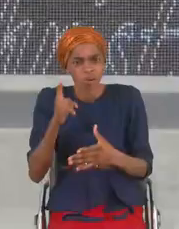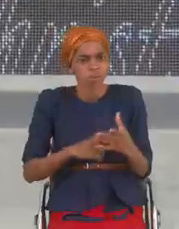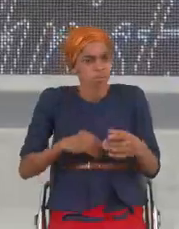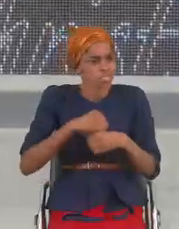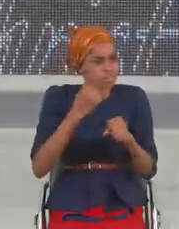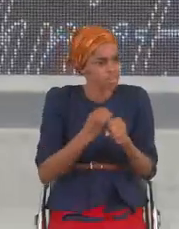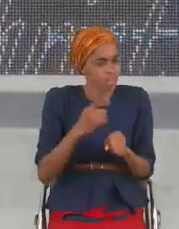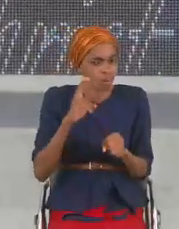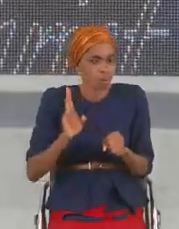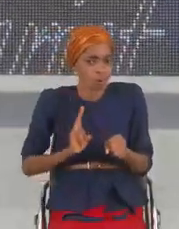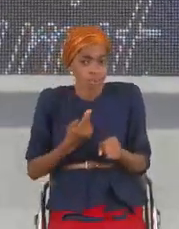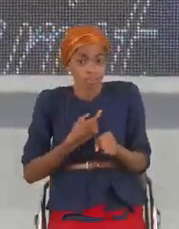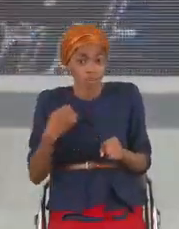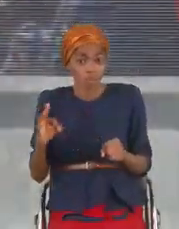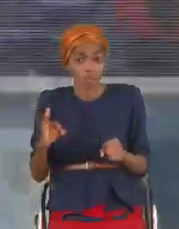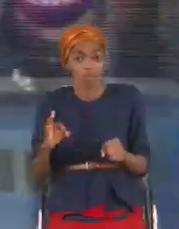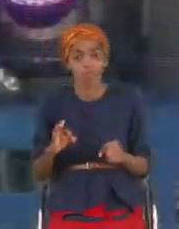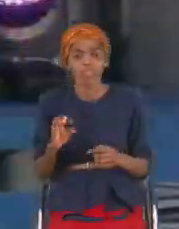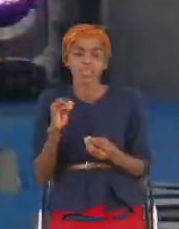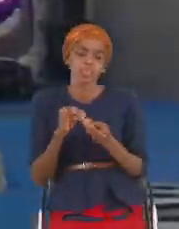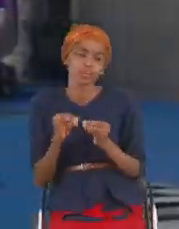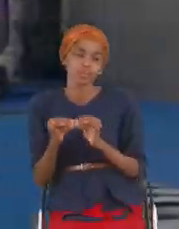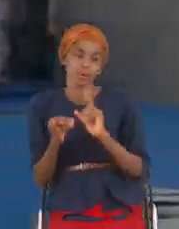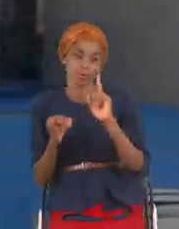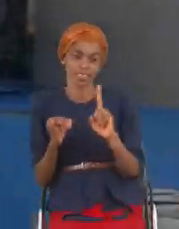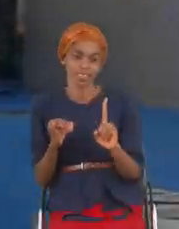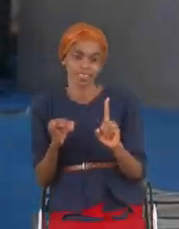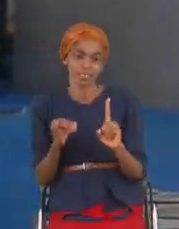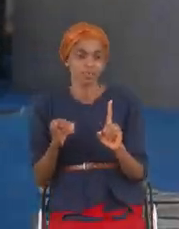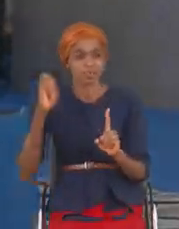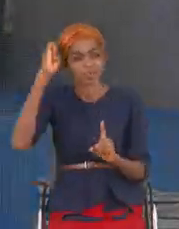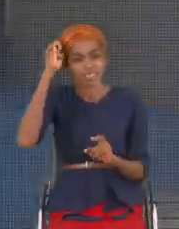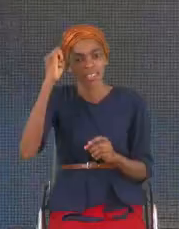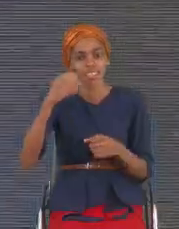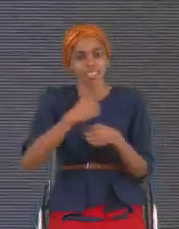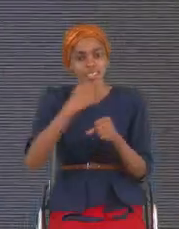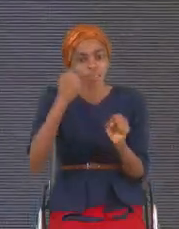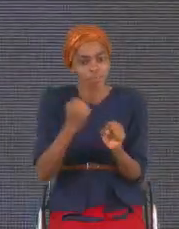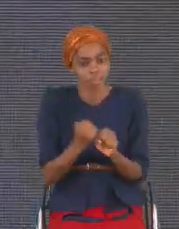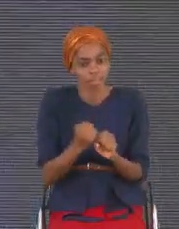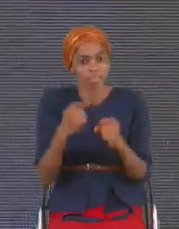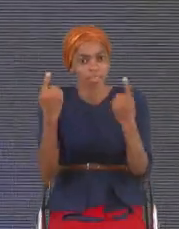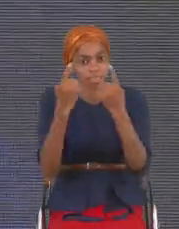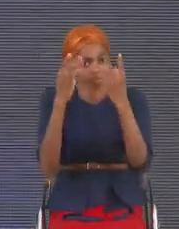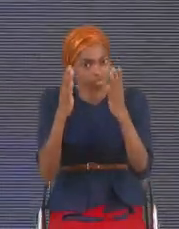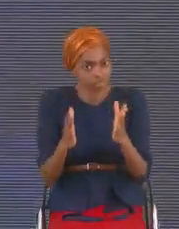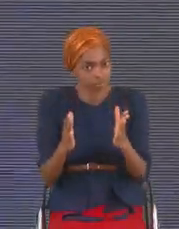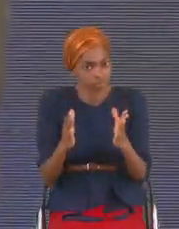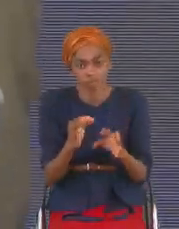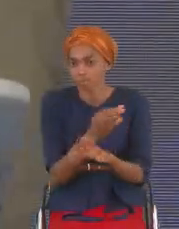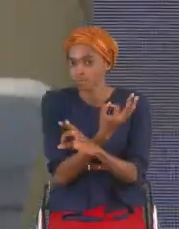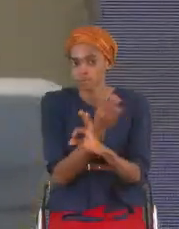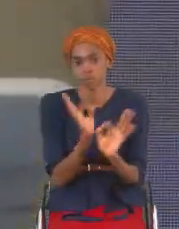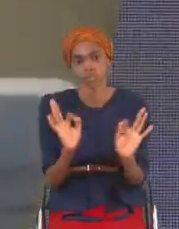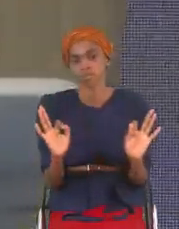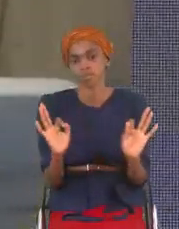us of? Look at this. Number one, he makes the sinful free.